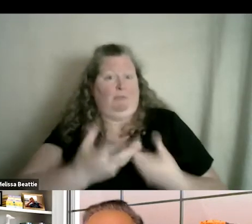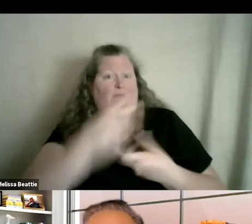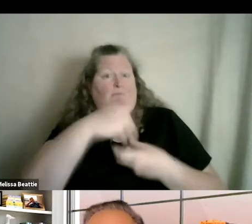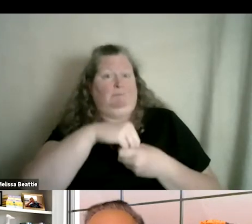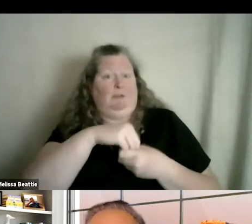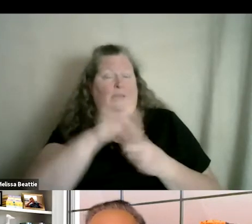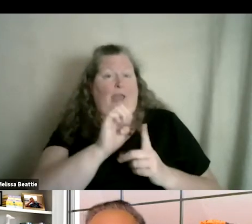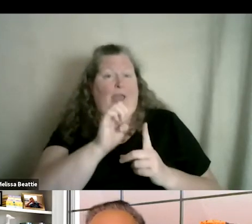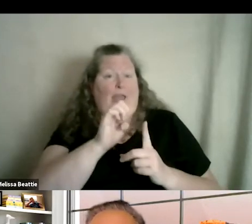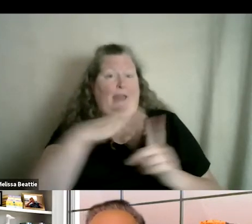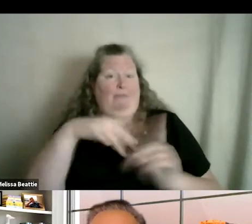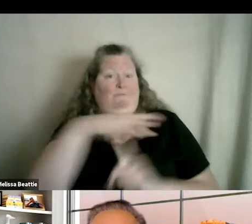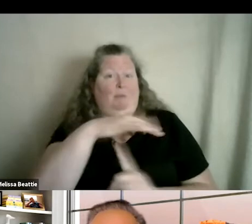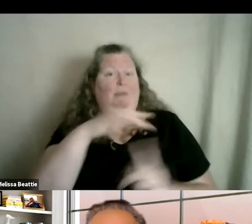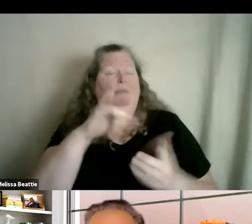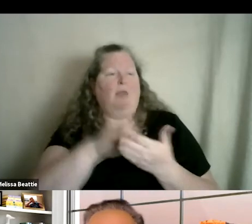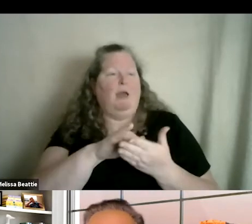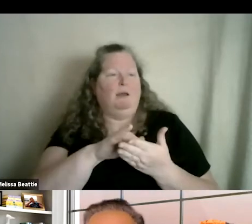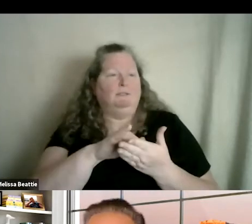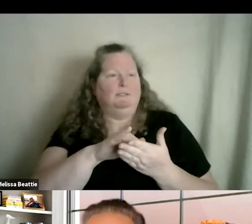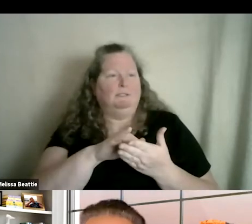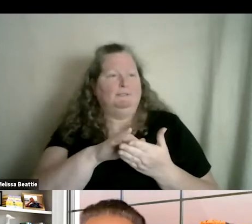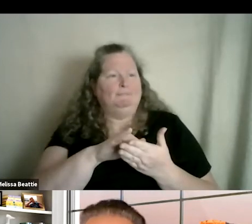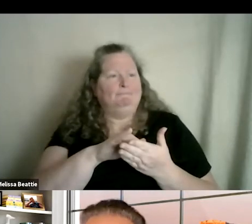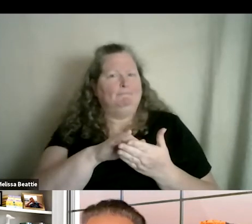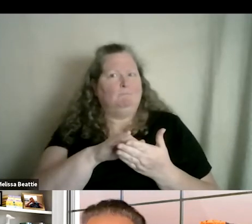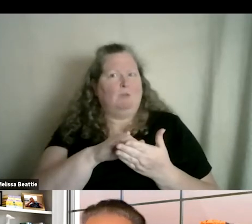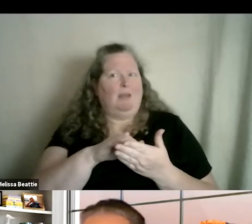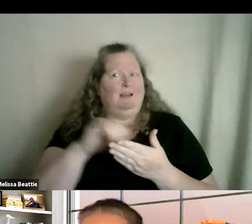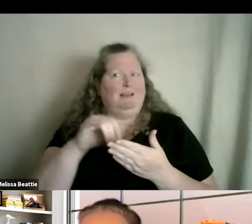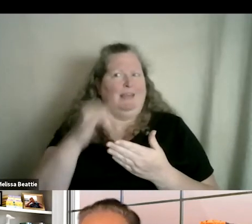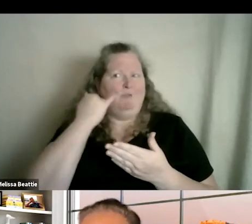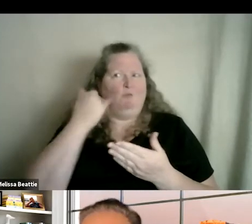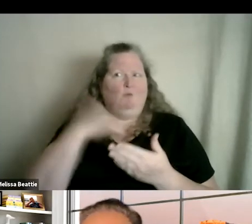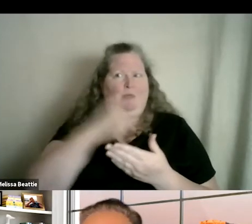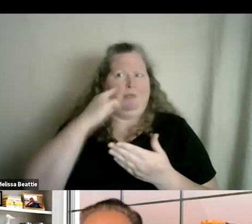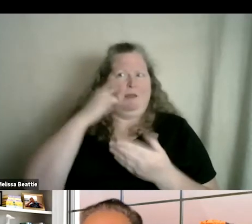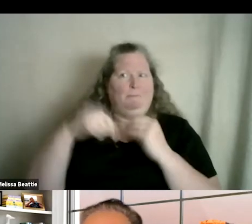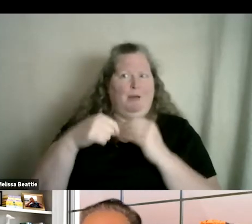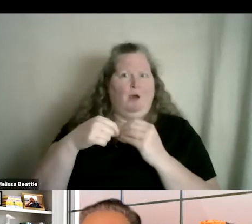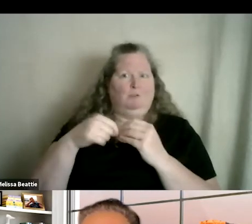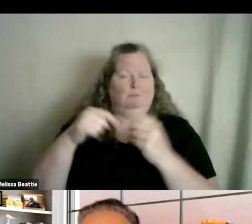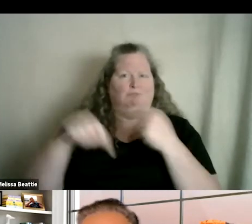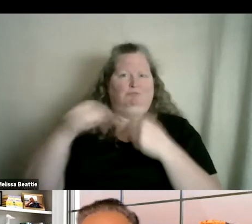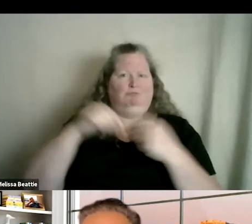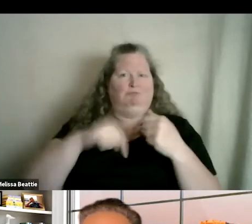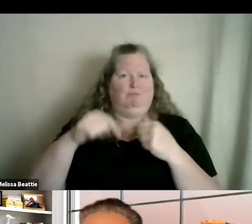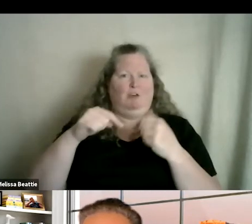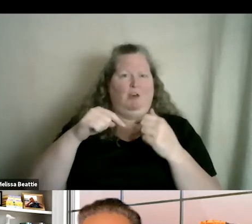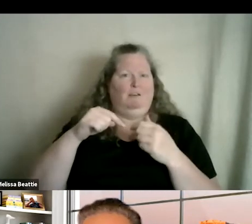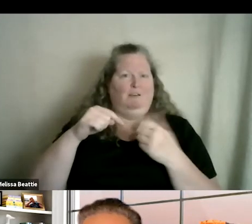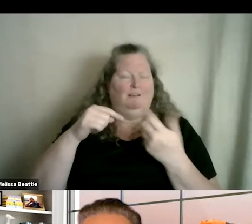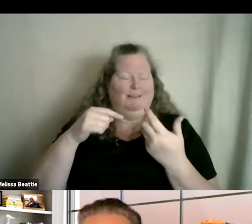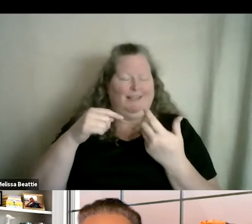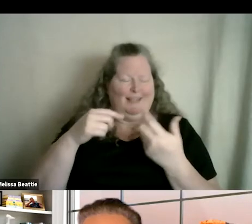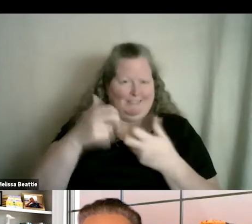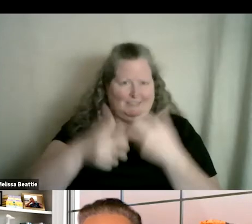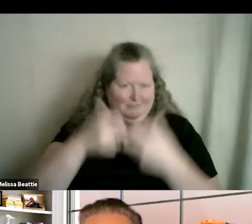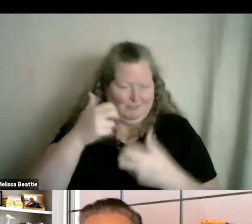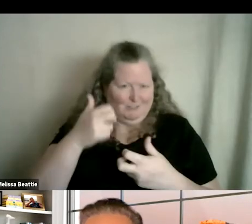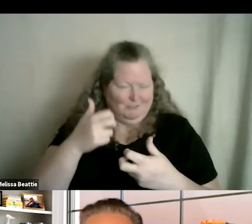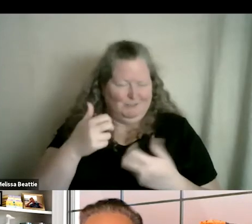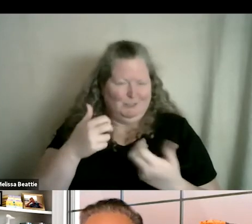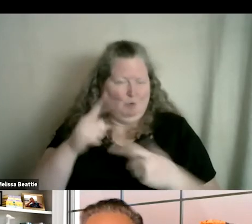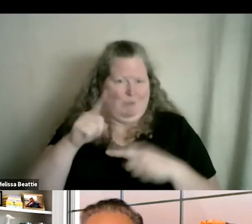considering rolling these conveniences back is unthinkable. I don't think that people are going to